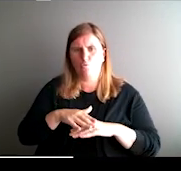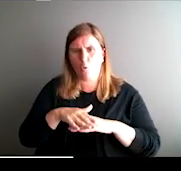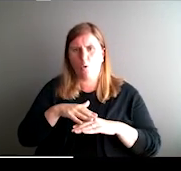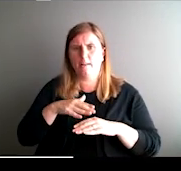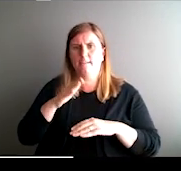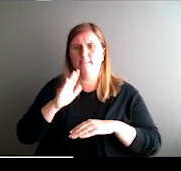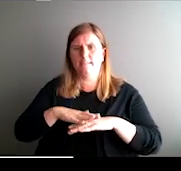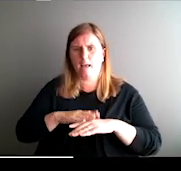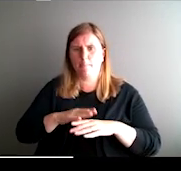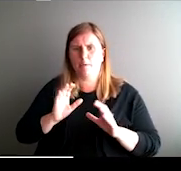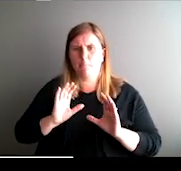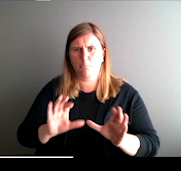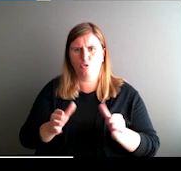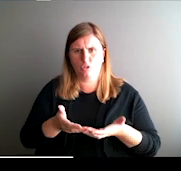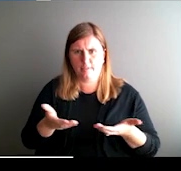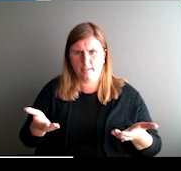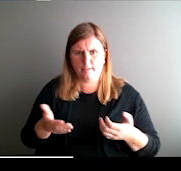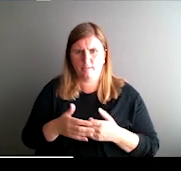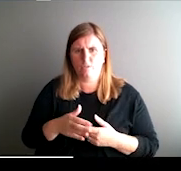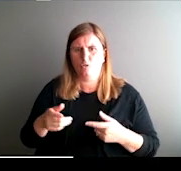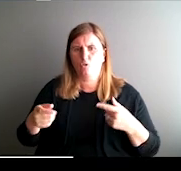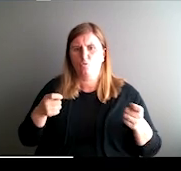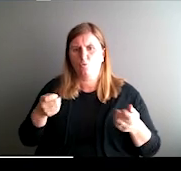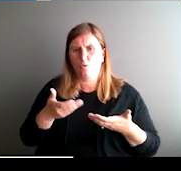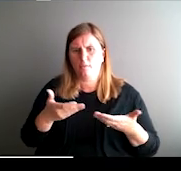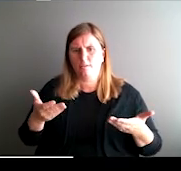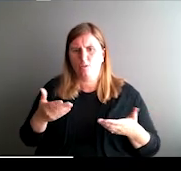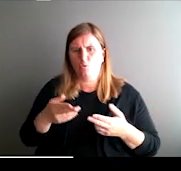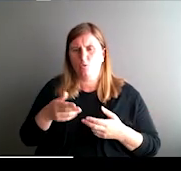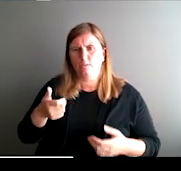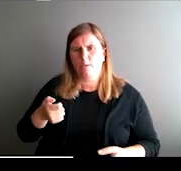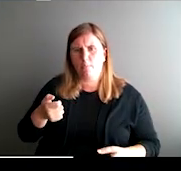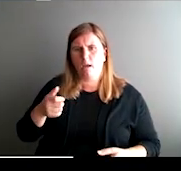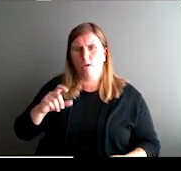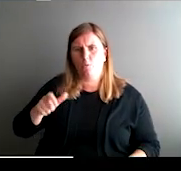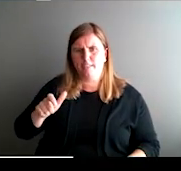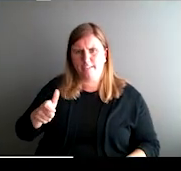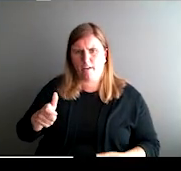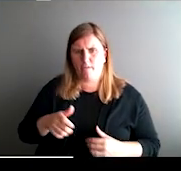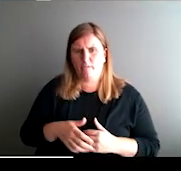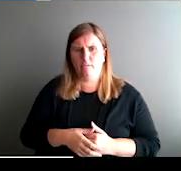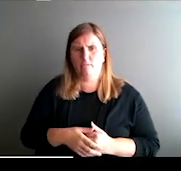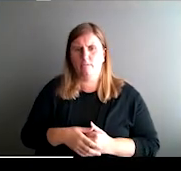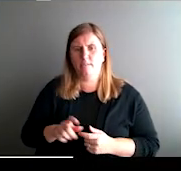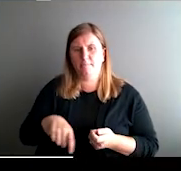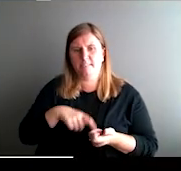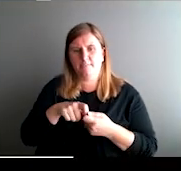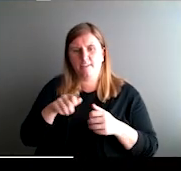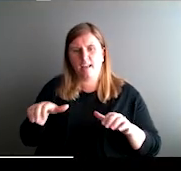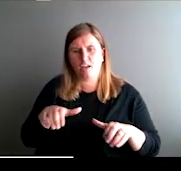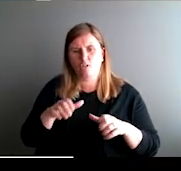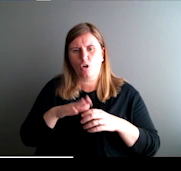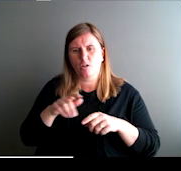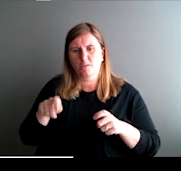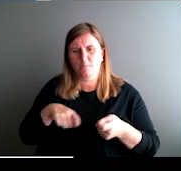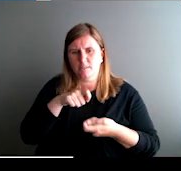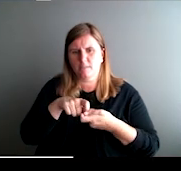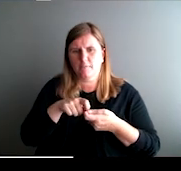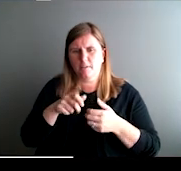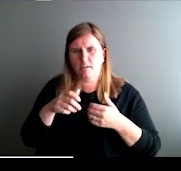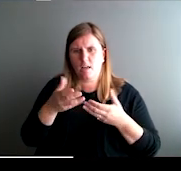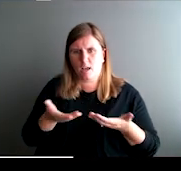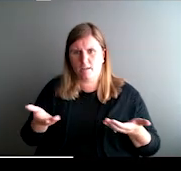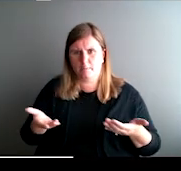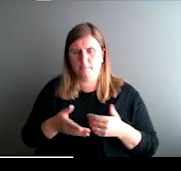pushing objects. Controlling things, using a button or a dial. Specific action on specific